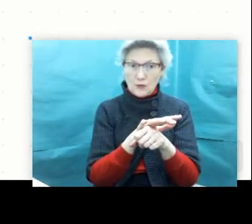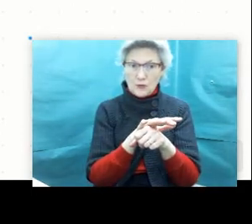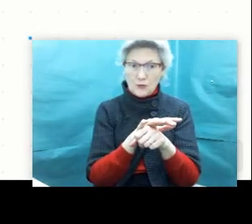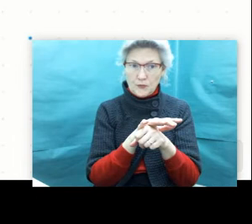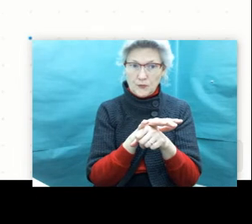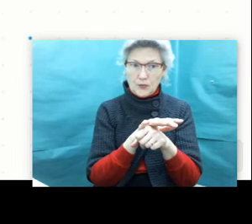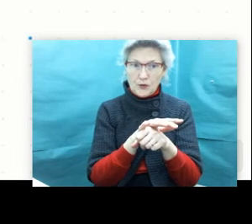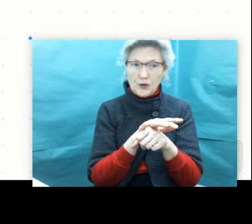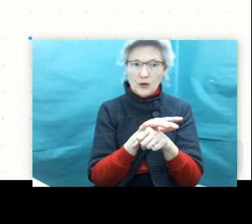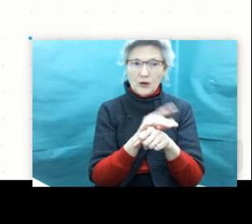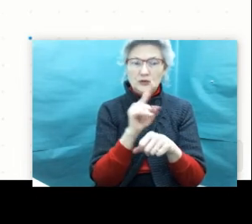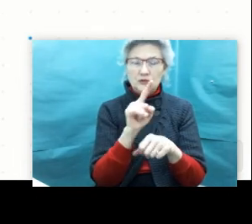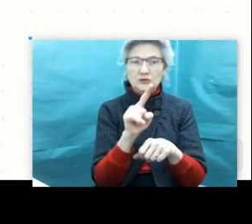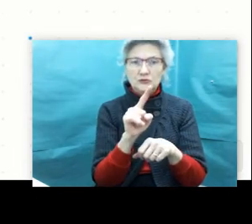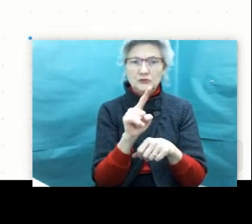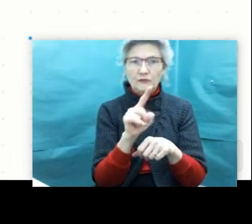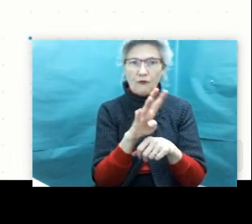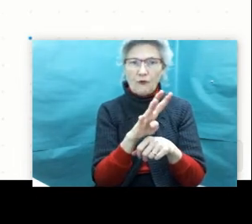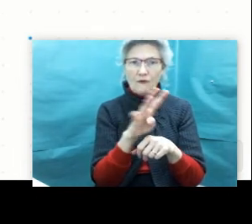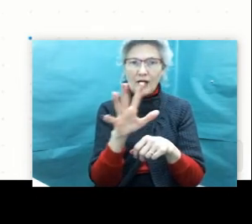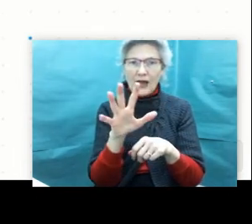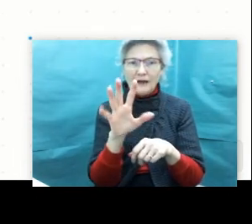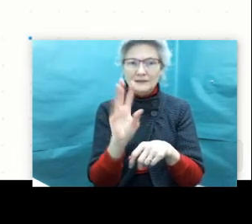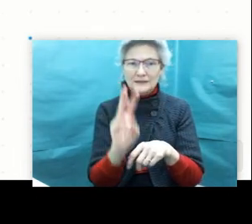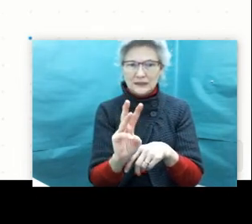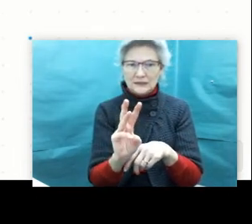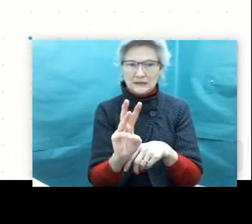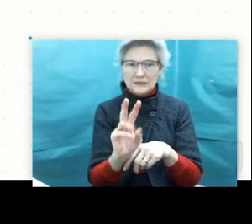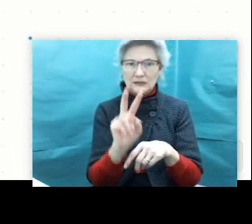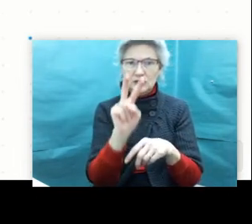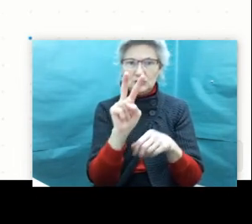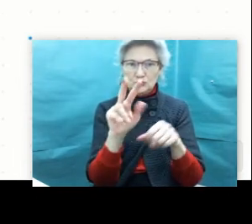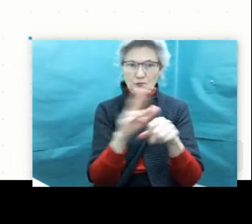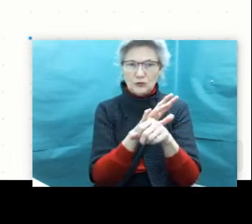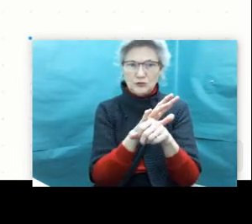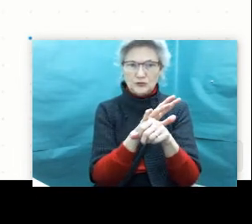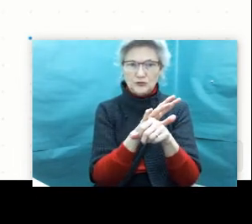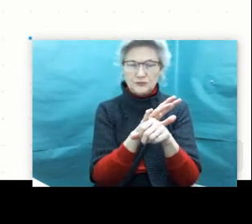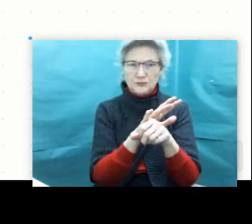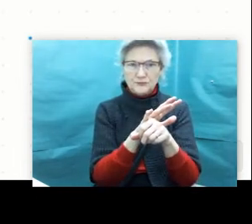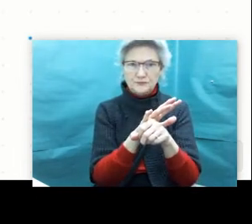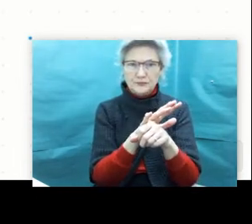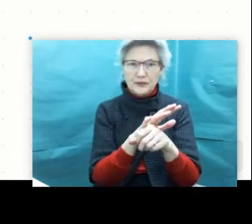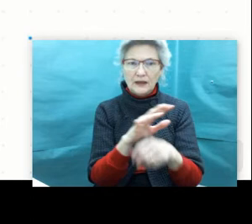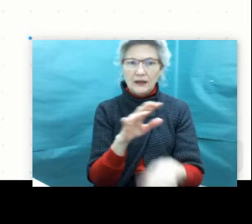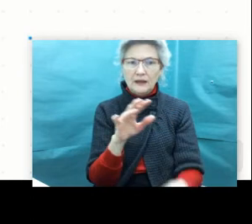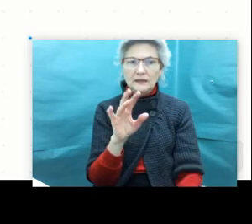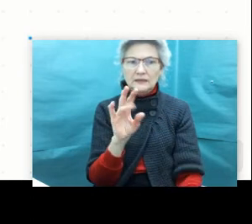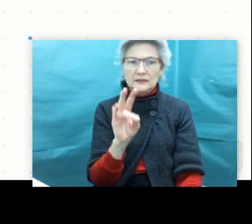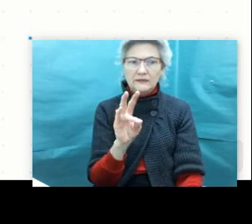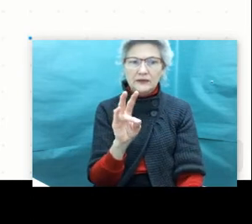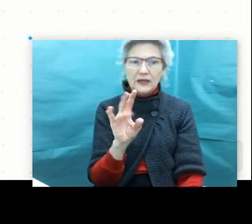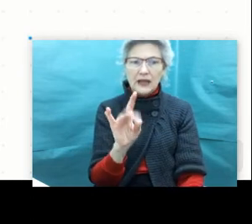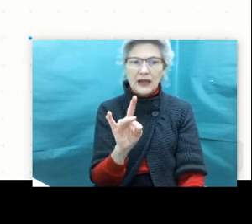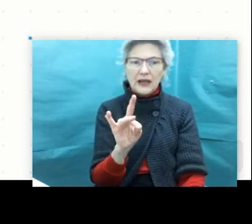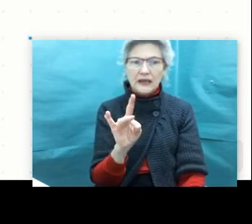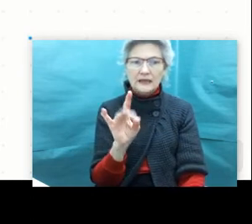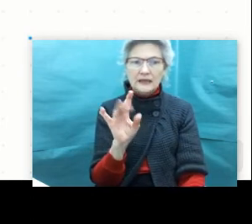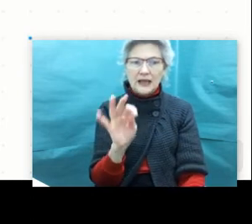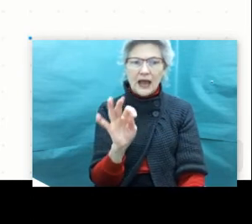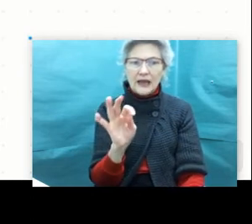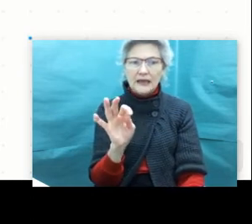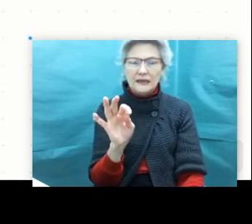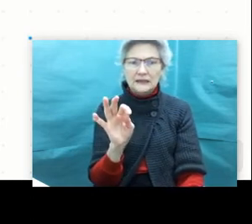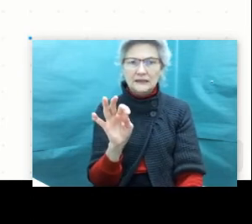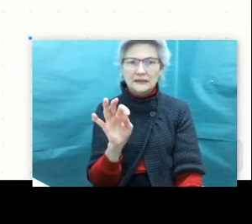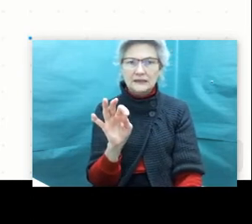on top. 4, 5, 6. That's 2 wholes. 7,